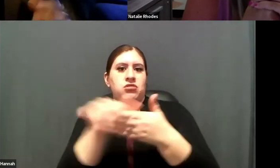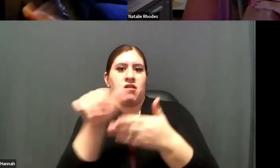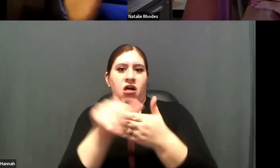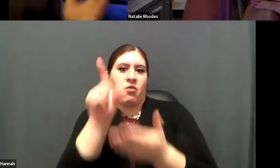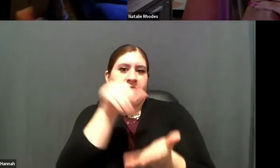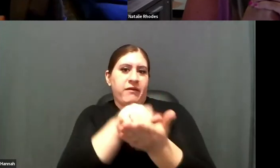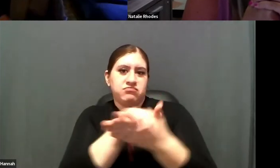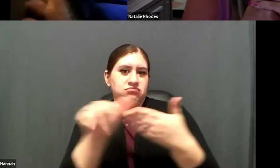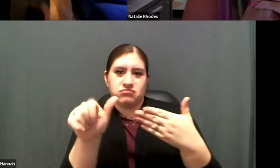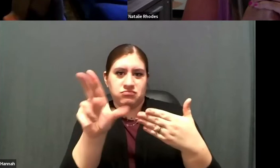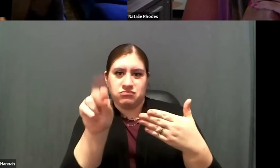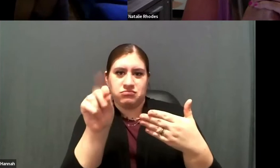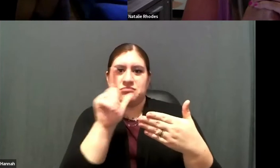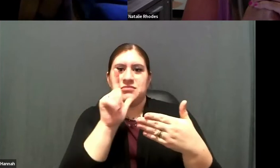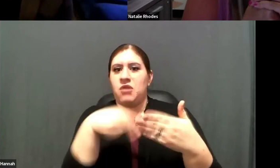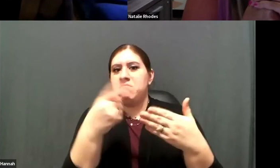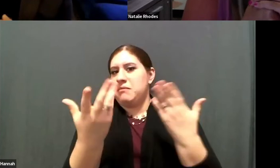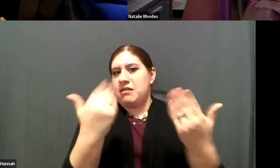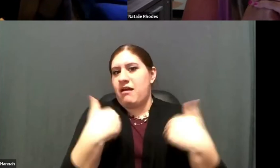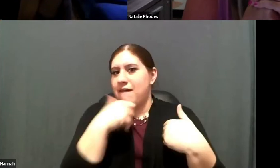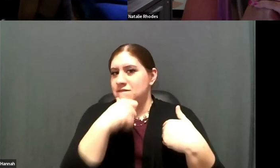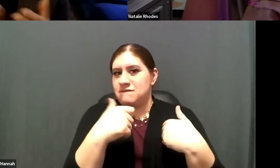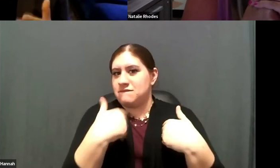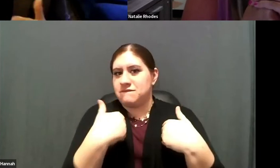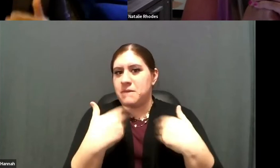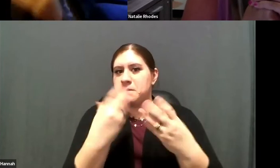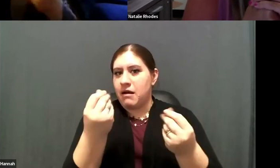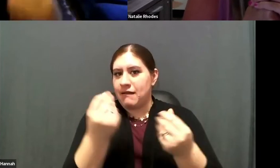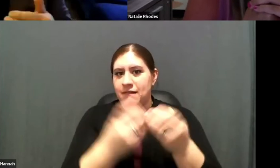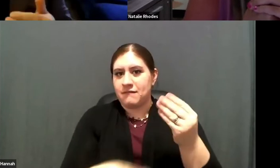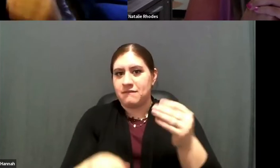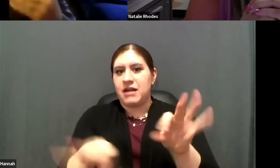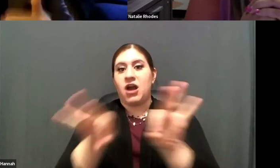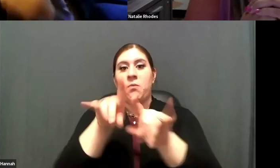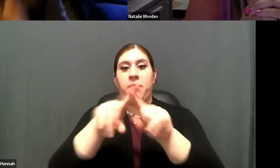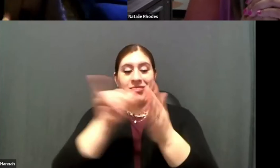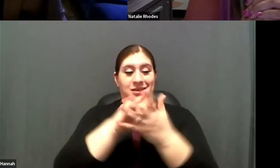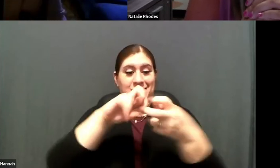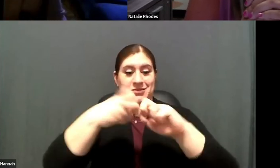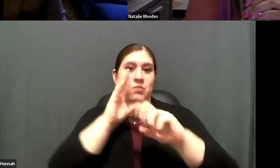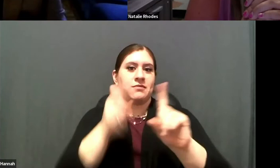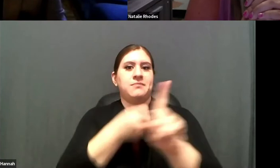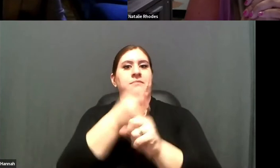$5 or $10 or $20, $100, $1,000, you know, might not just have a monitor. You're talking about issues that impact people's lives.